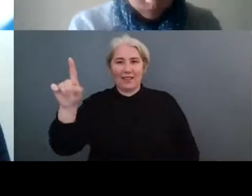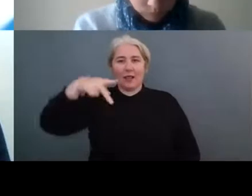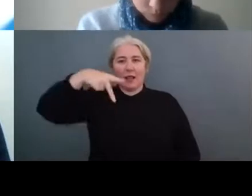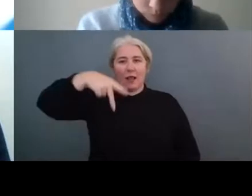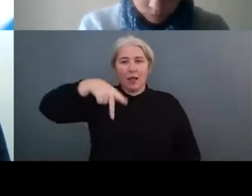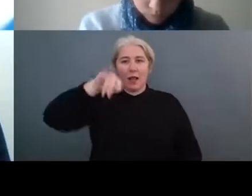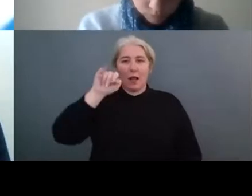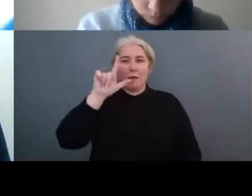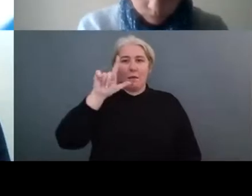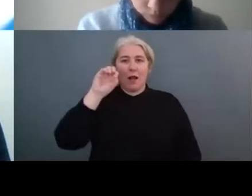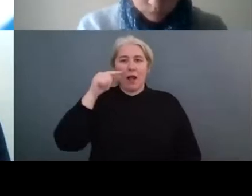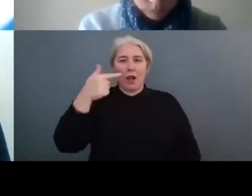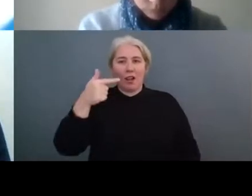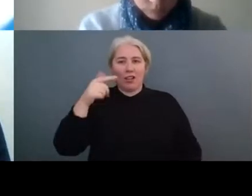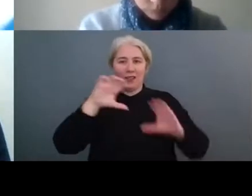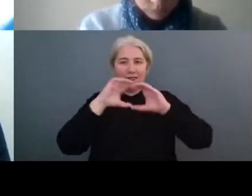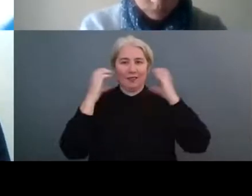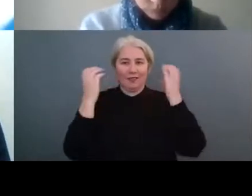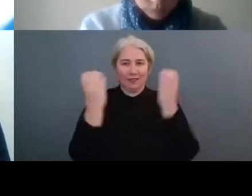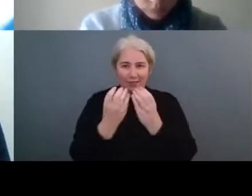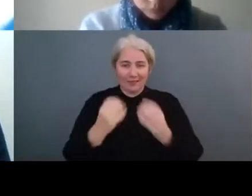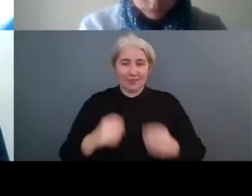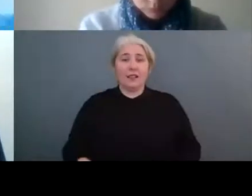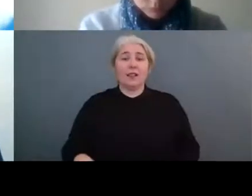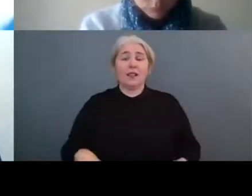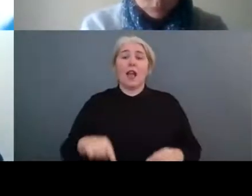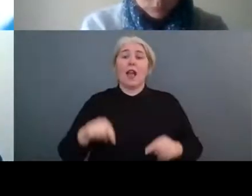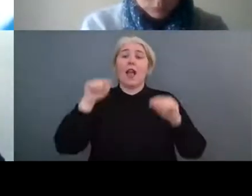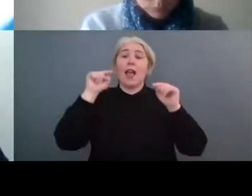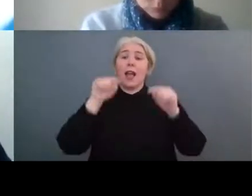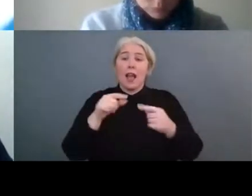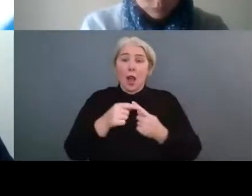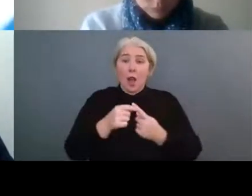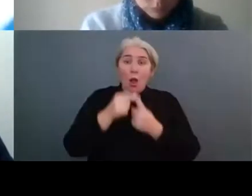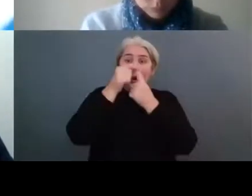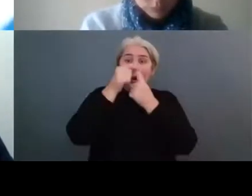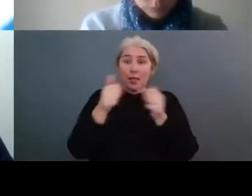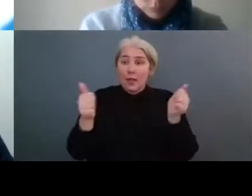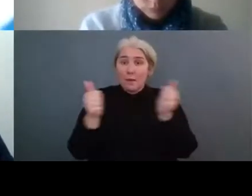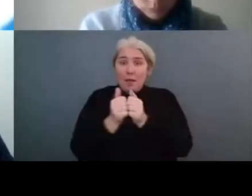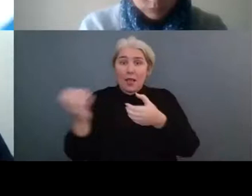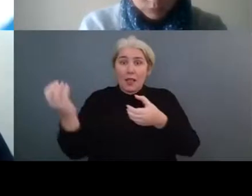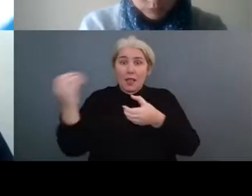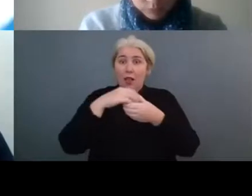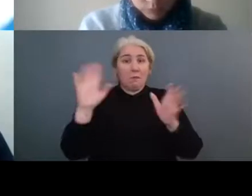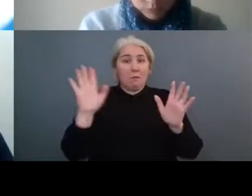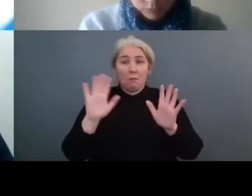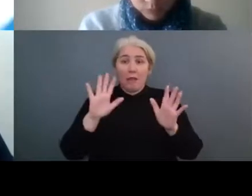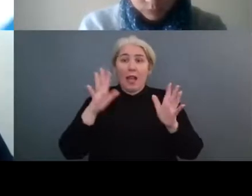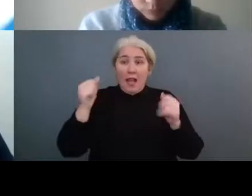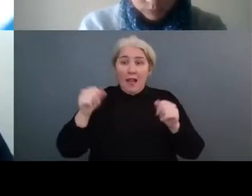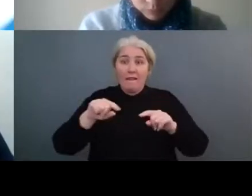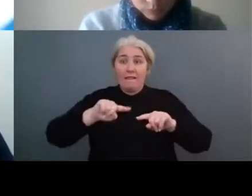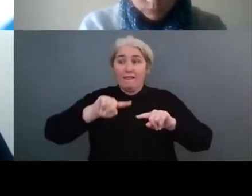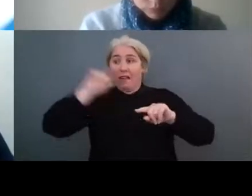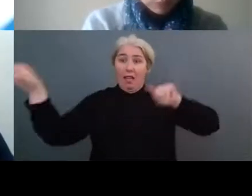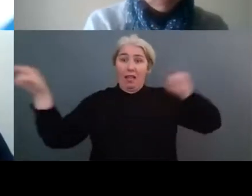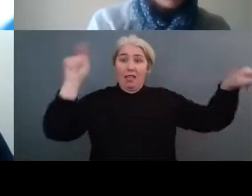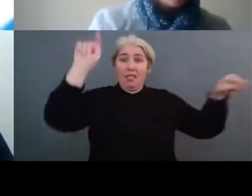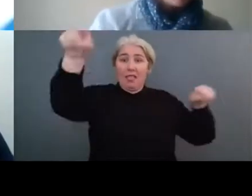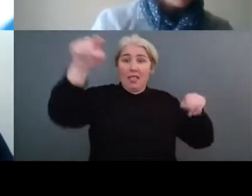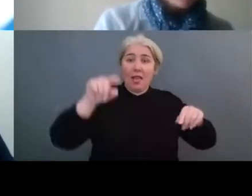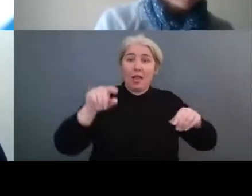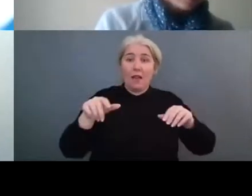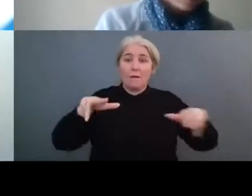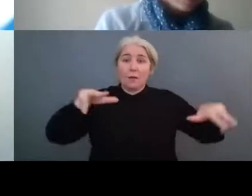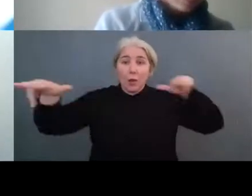are not just from partners, because thanks to LCR Plus and all the contact that